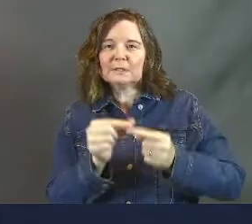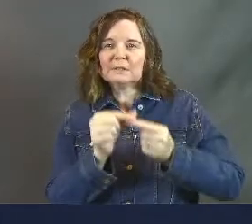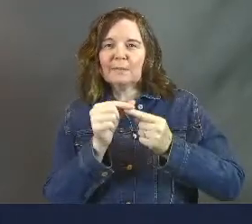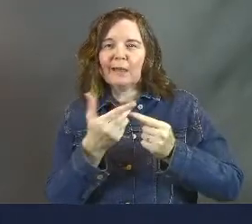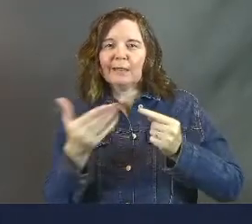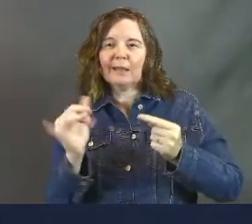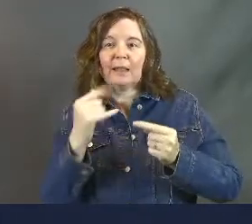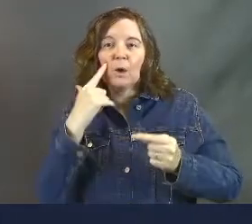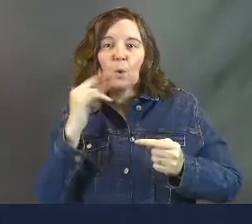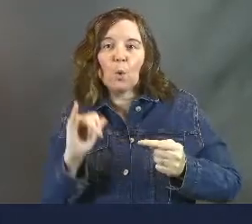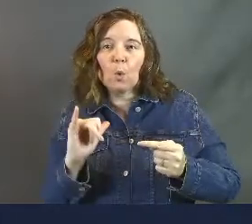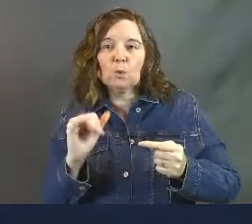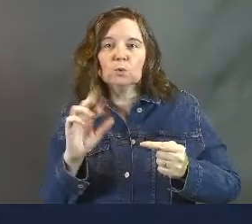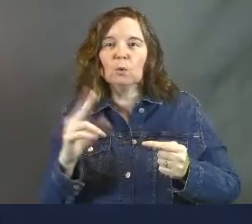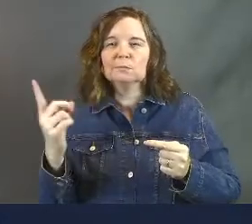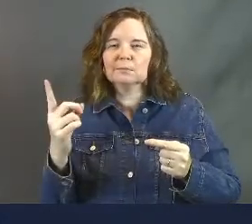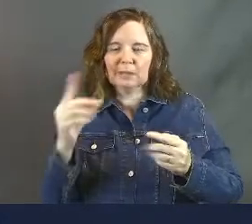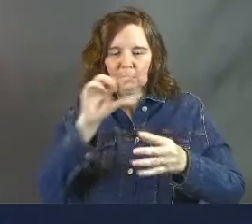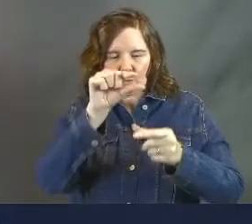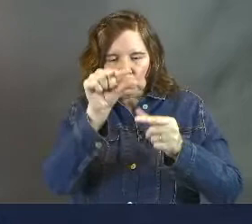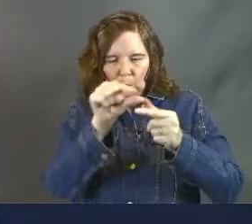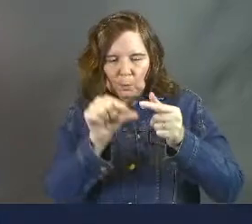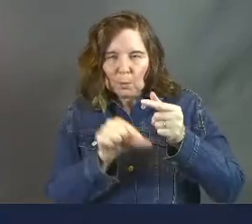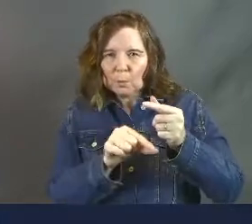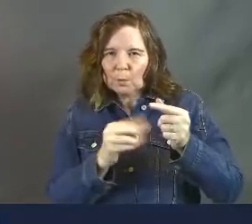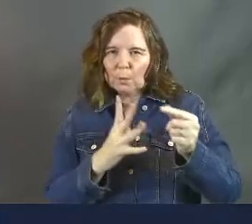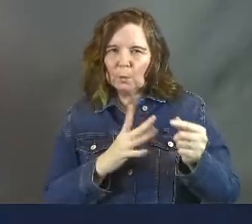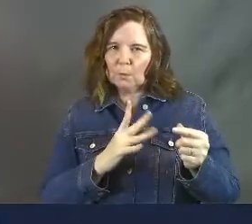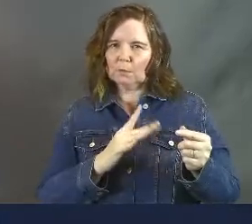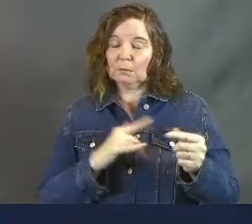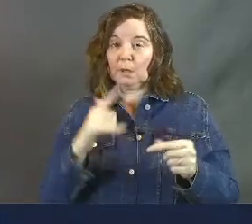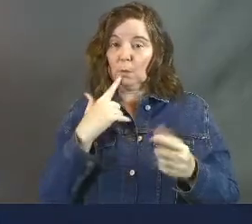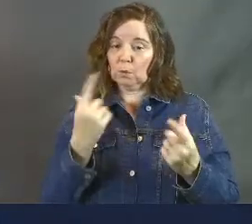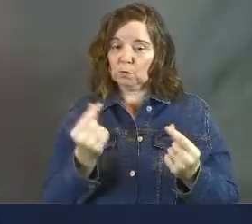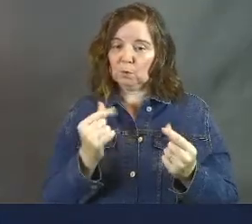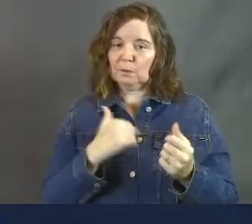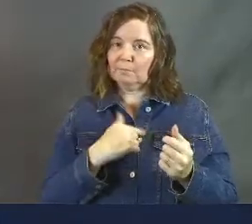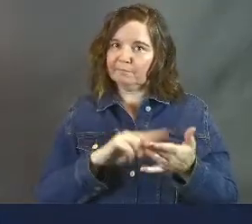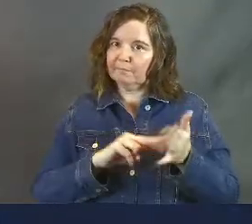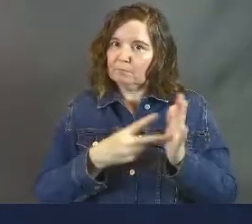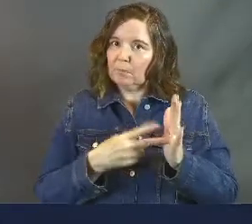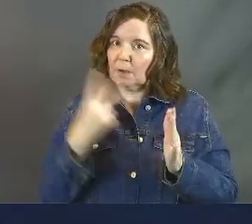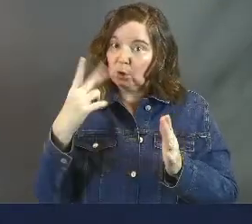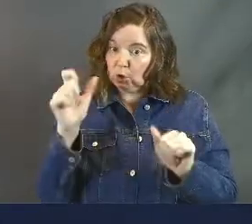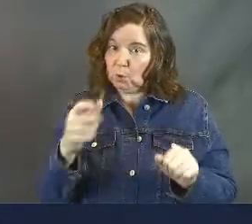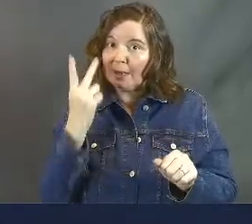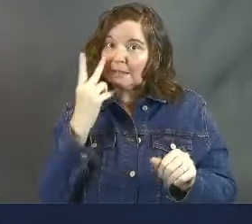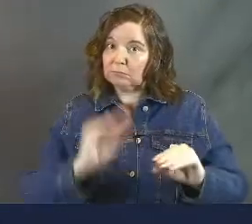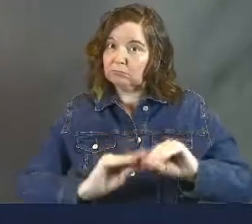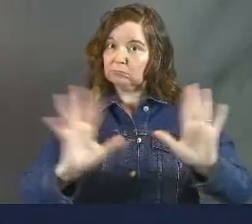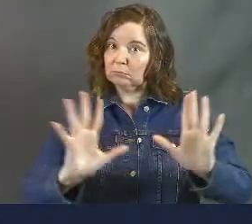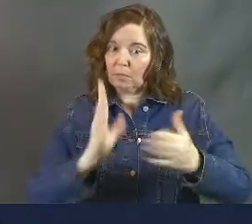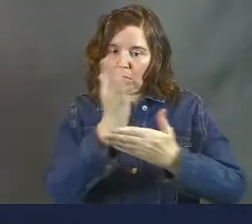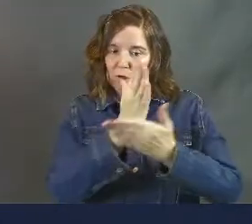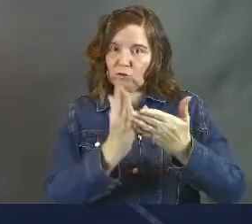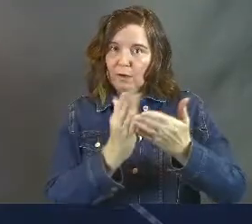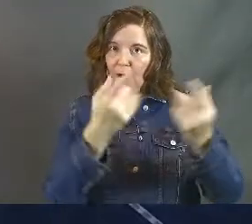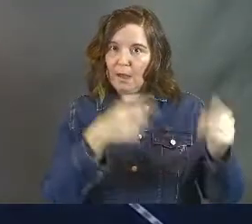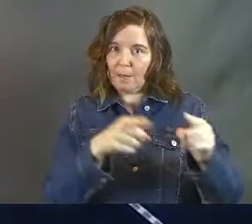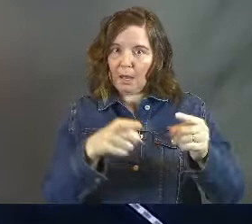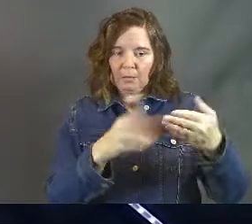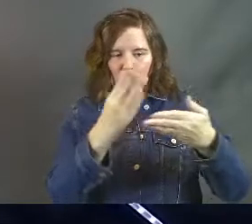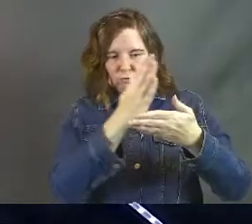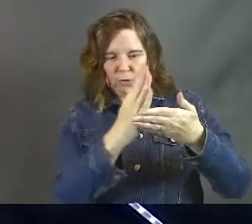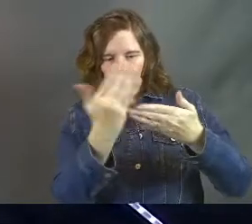special substances like gold in some cases. And when they fill it in, they do it intentionally to where you can see where the cracks